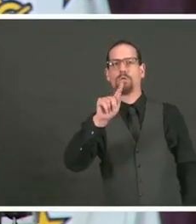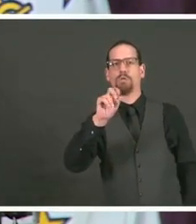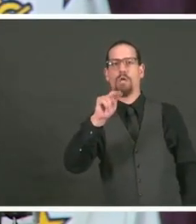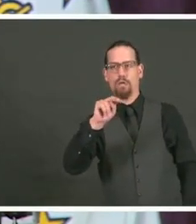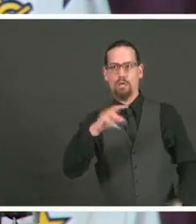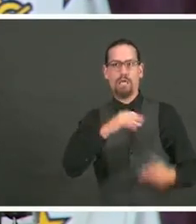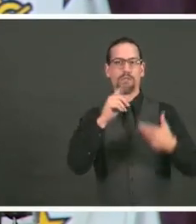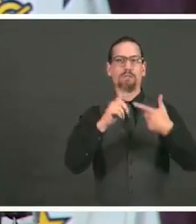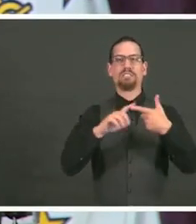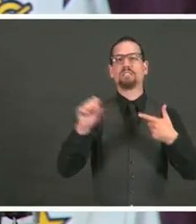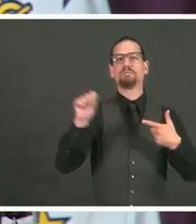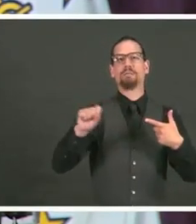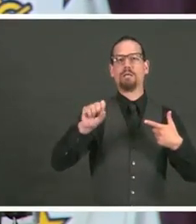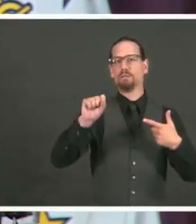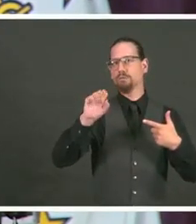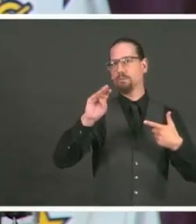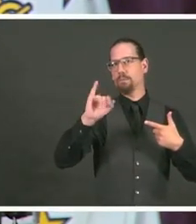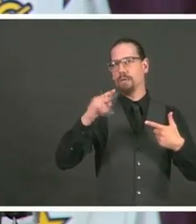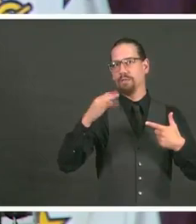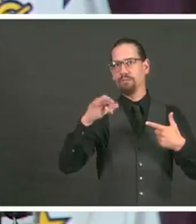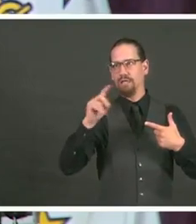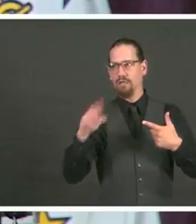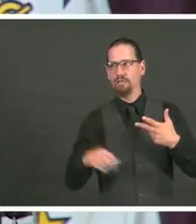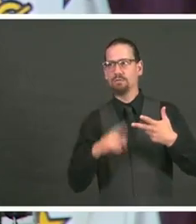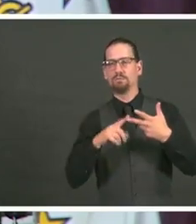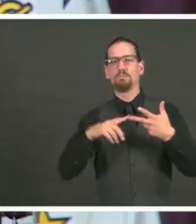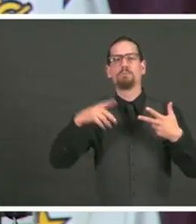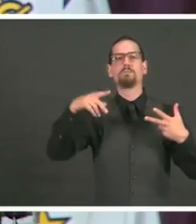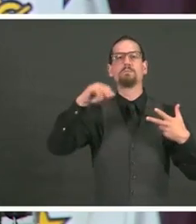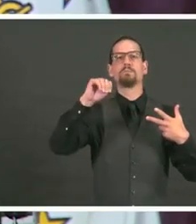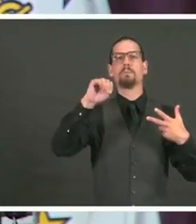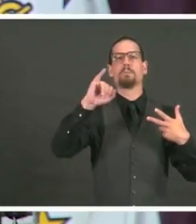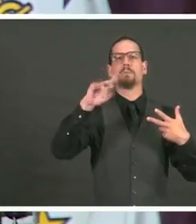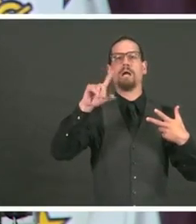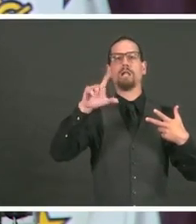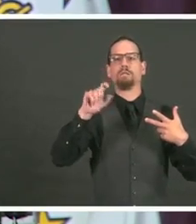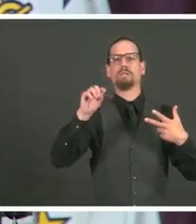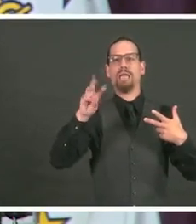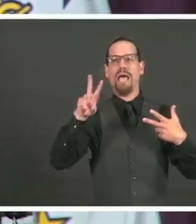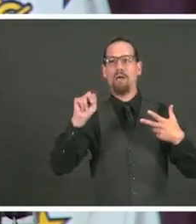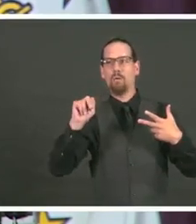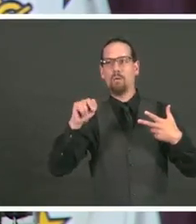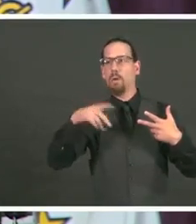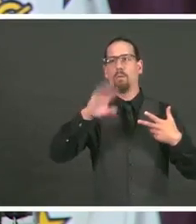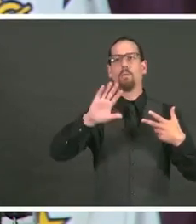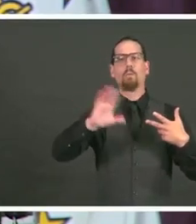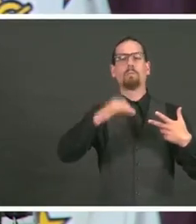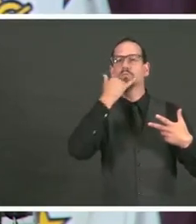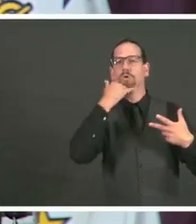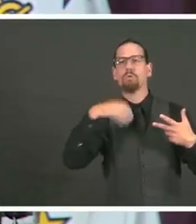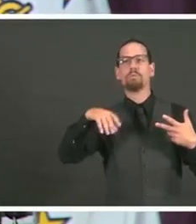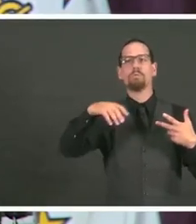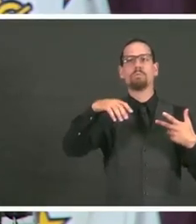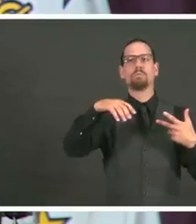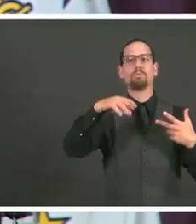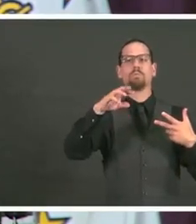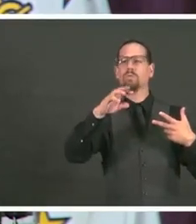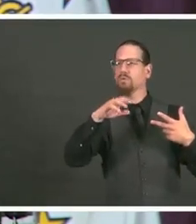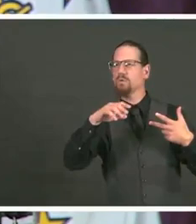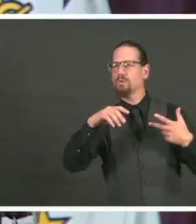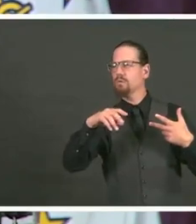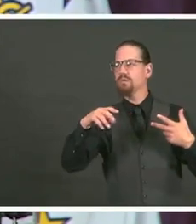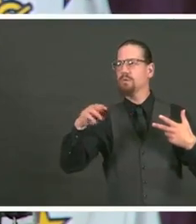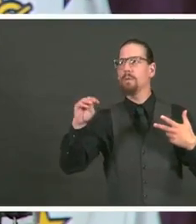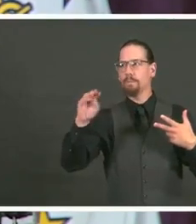They've done a fantastic job with their plans, their creativity. I'd encourage every Rhode Islander to go online and look at